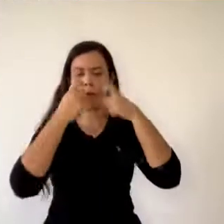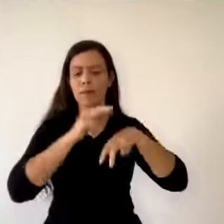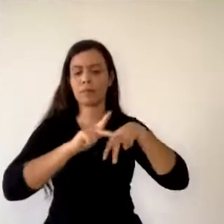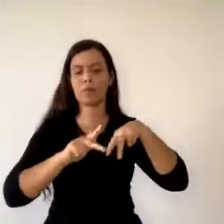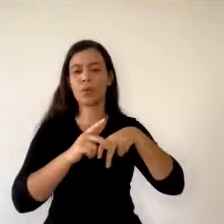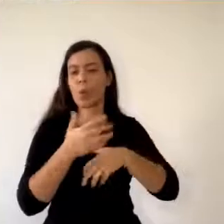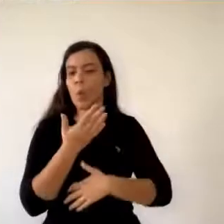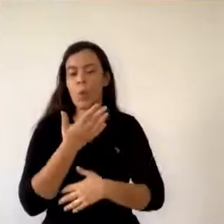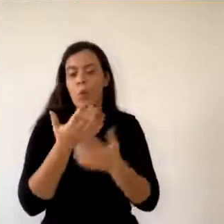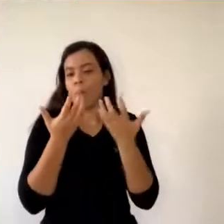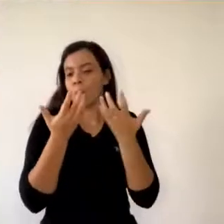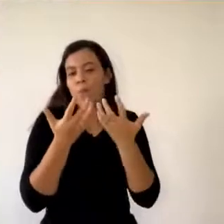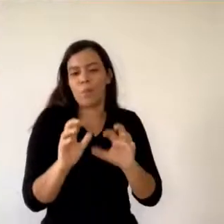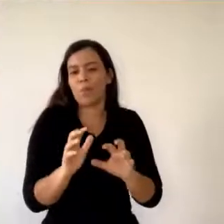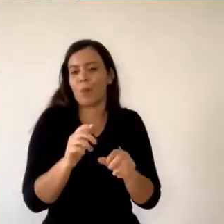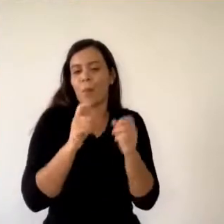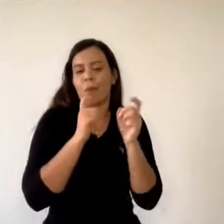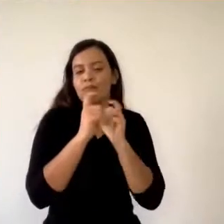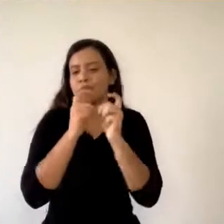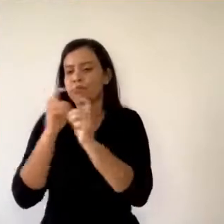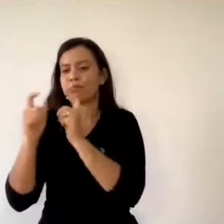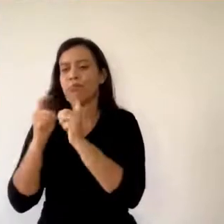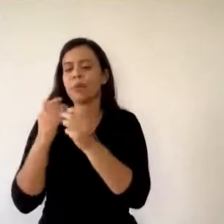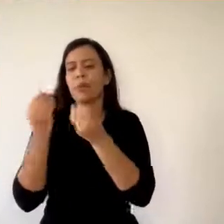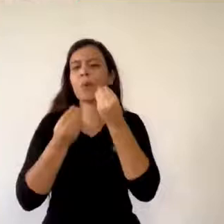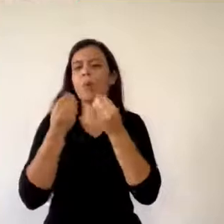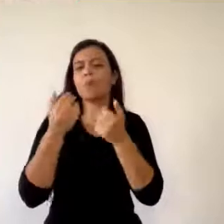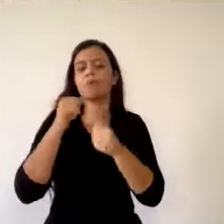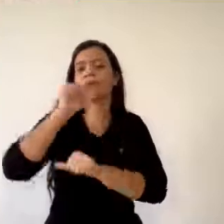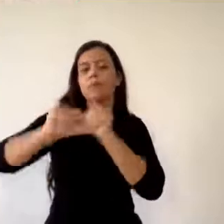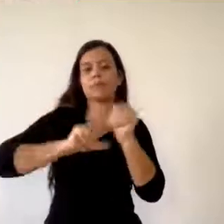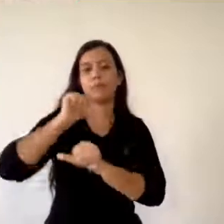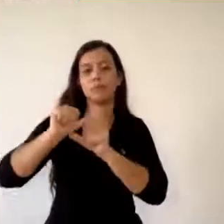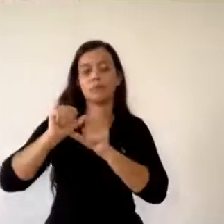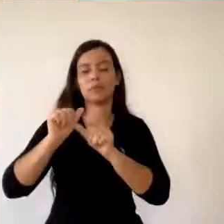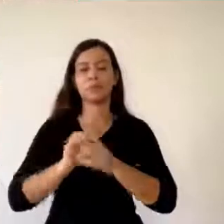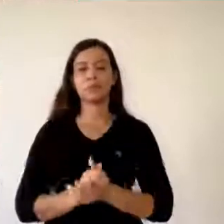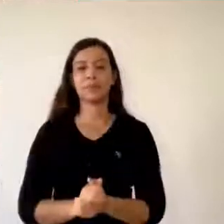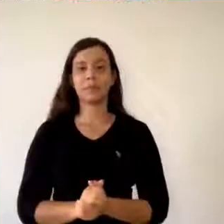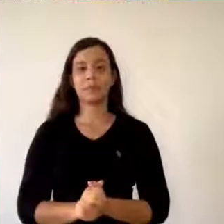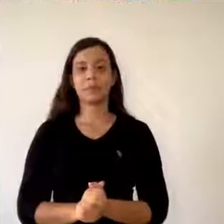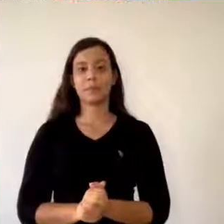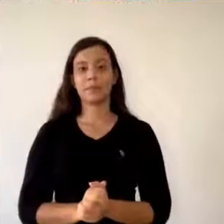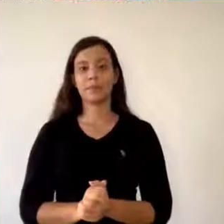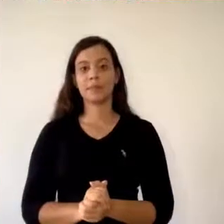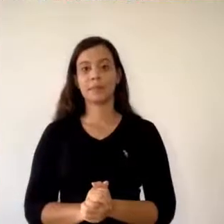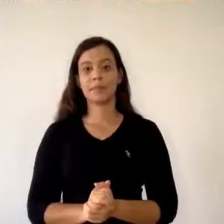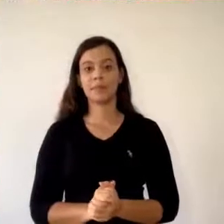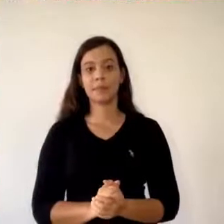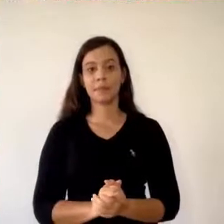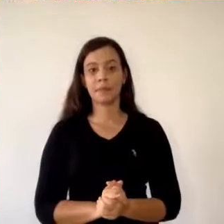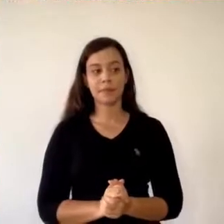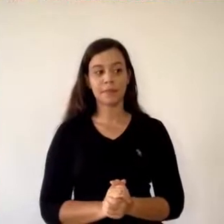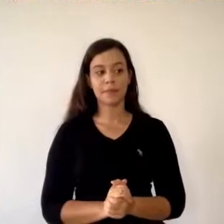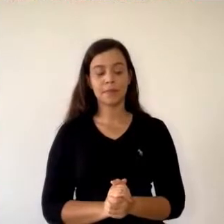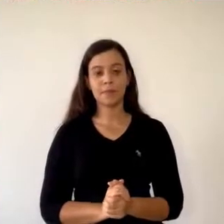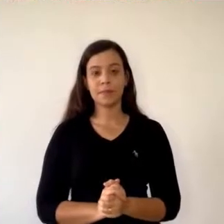of gender violence in spaces where this issue is not addressed?